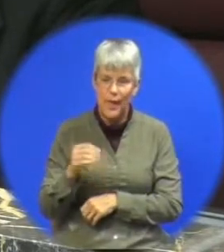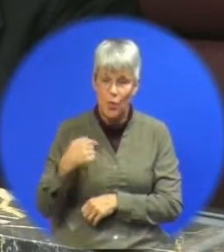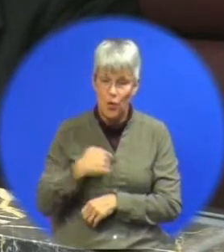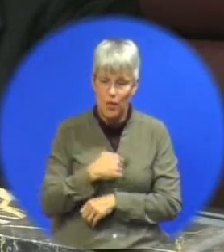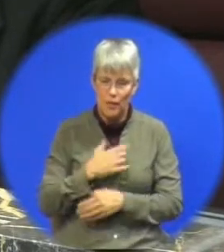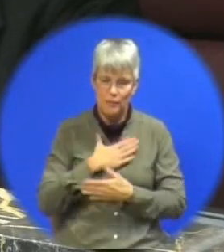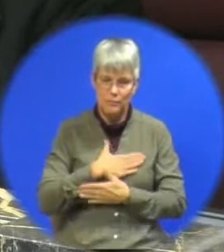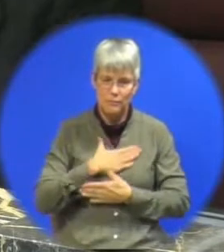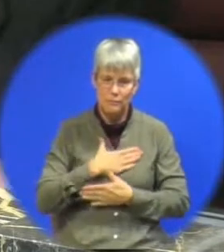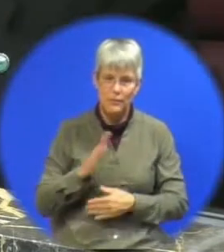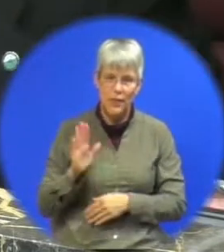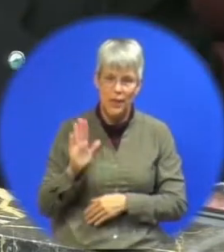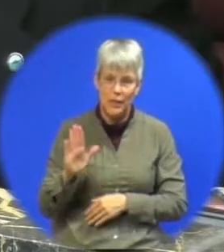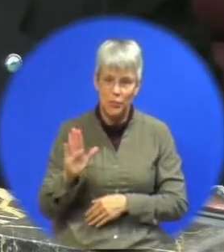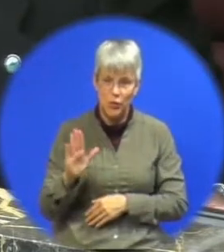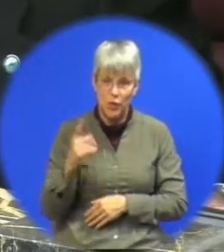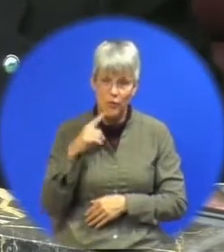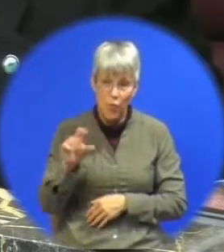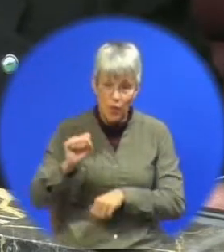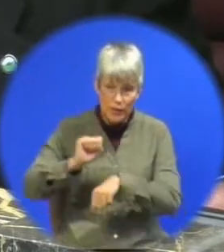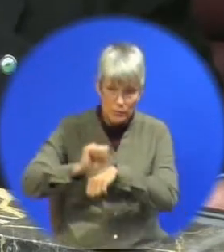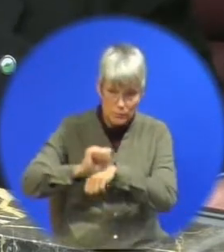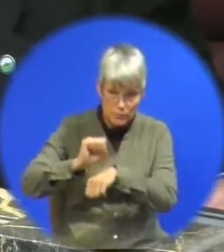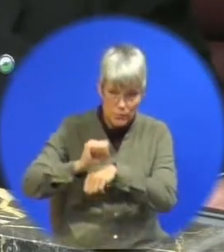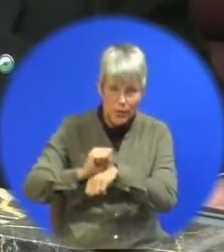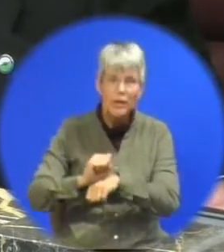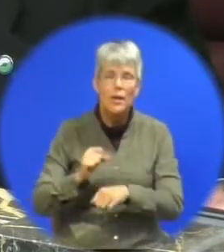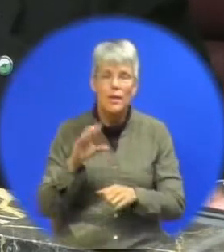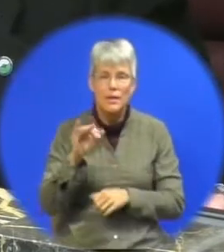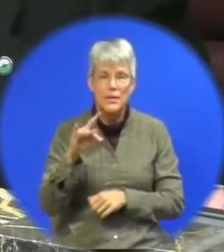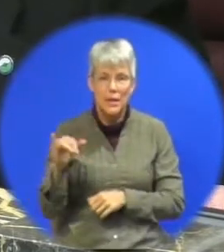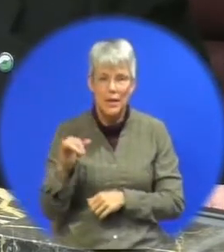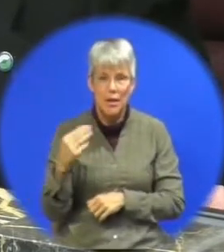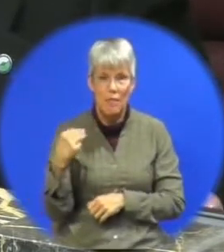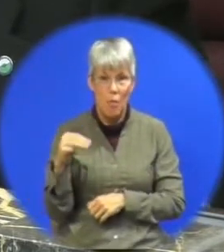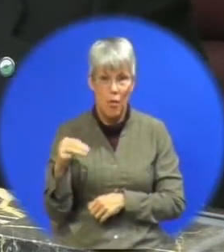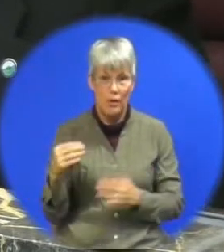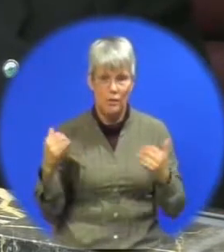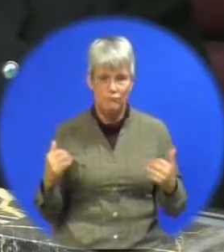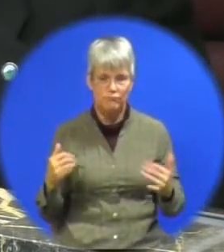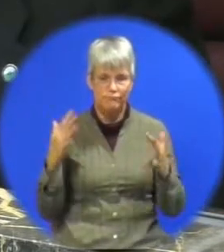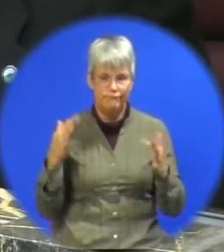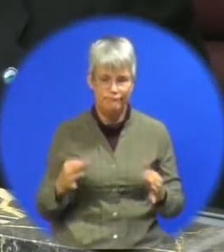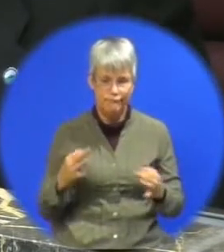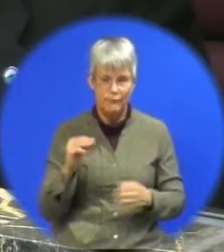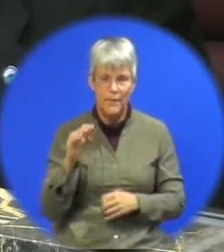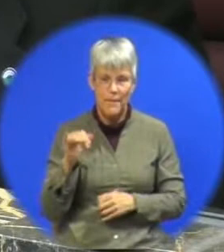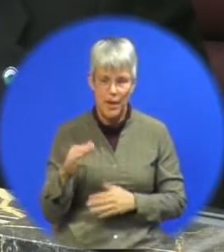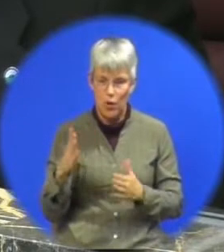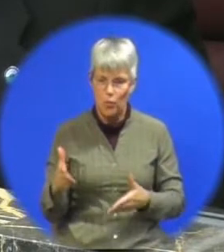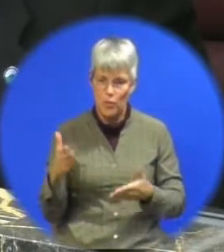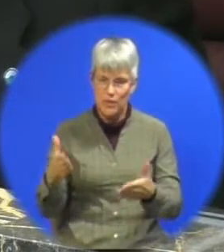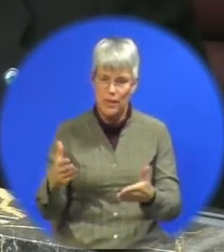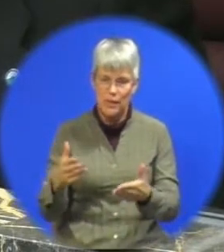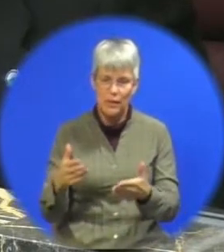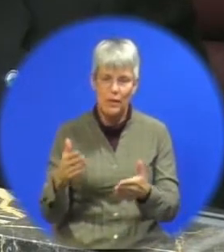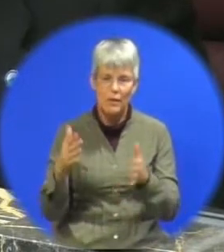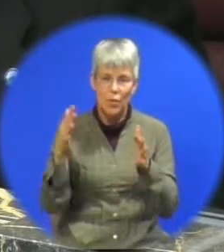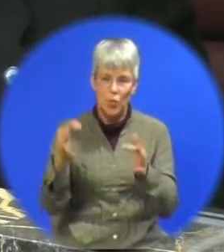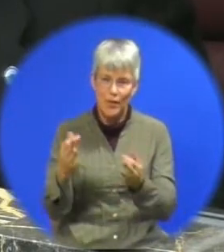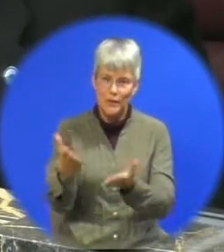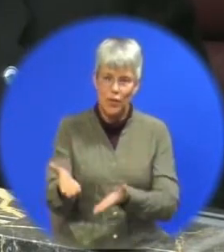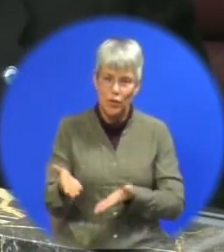for a job well done, now therefore be it resolved by the city of Morganton that the mayor present this resolution to Fred Harold Steins,